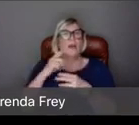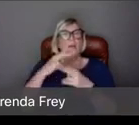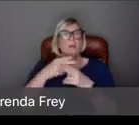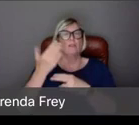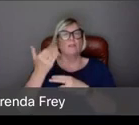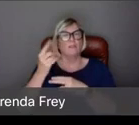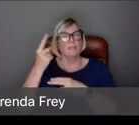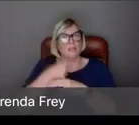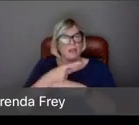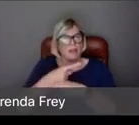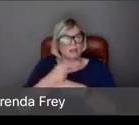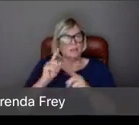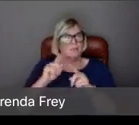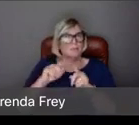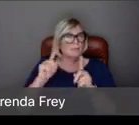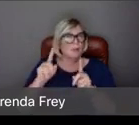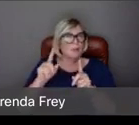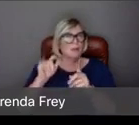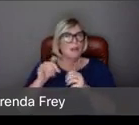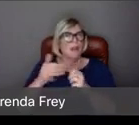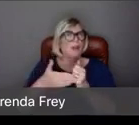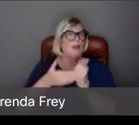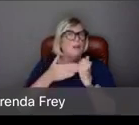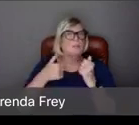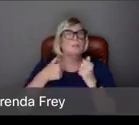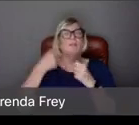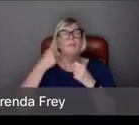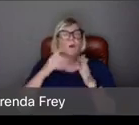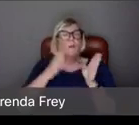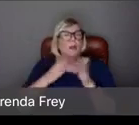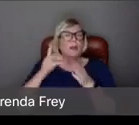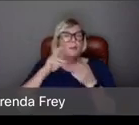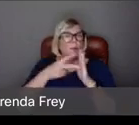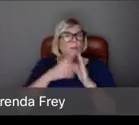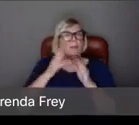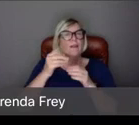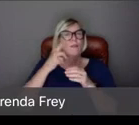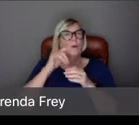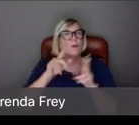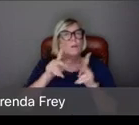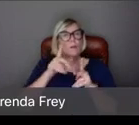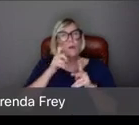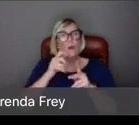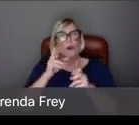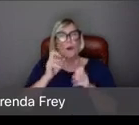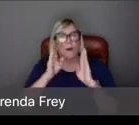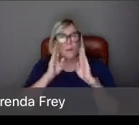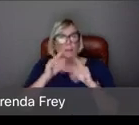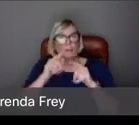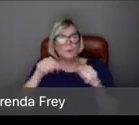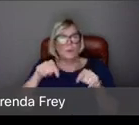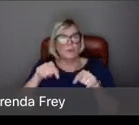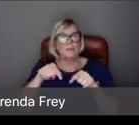days, but that just helps me from a planning purpose. And then for those certainly that are tuning in that are interested